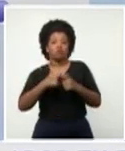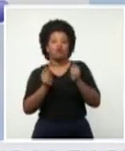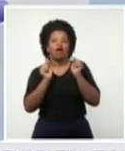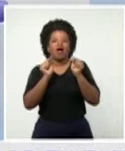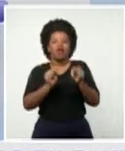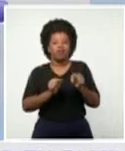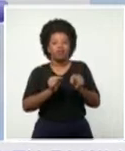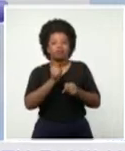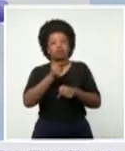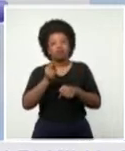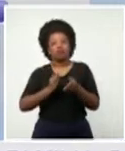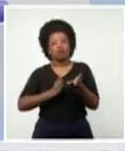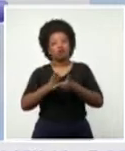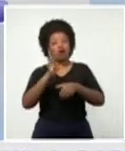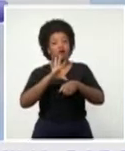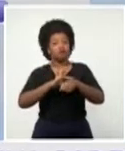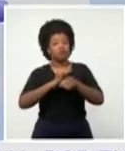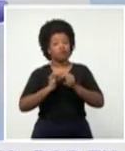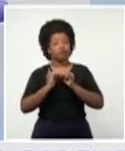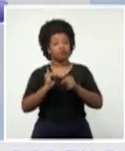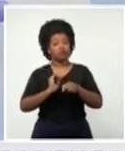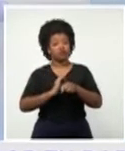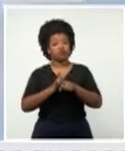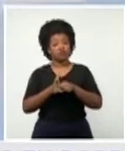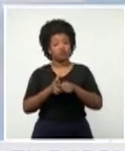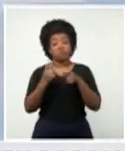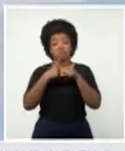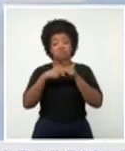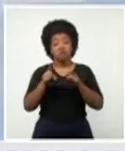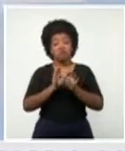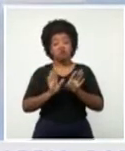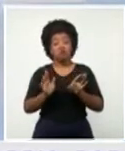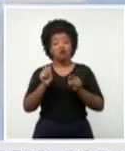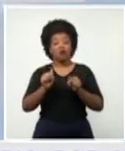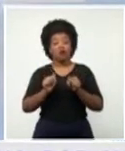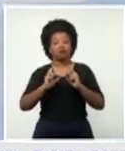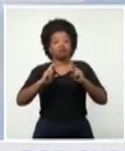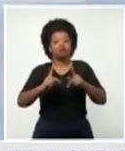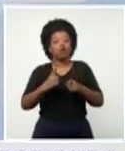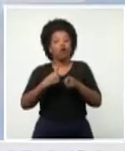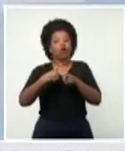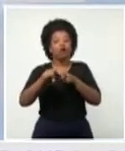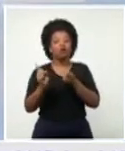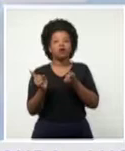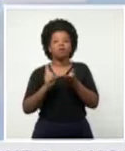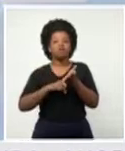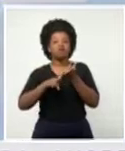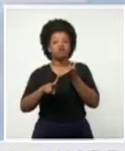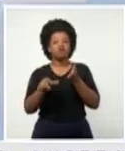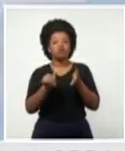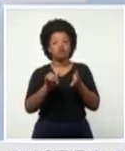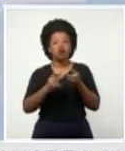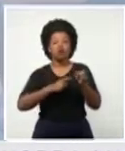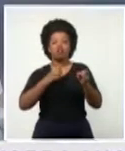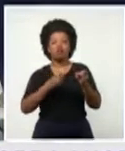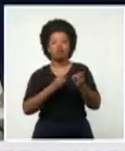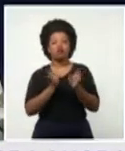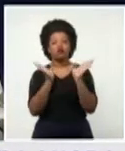And a new province has joined the ranks